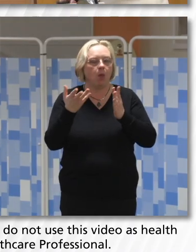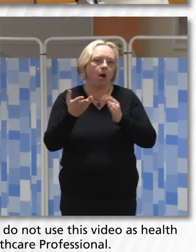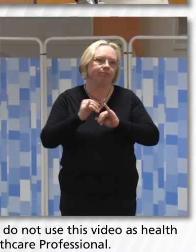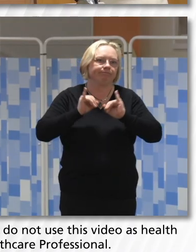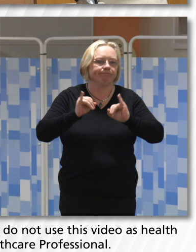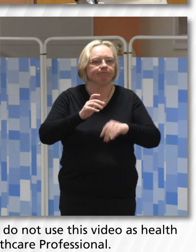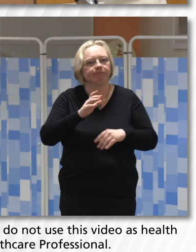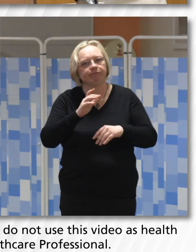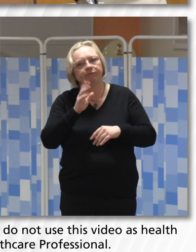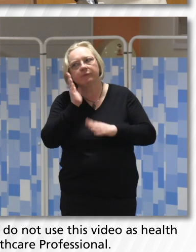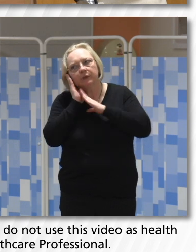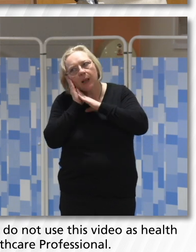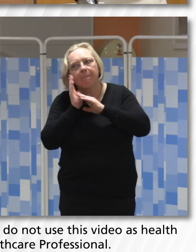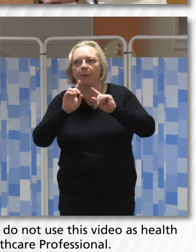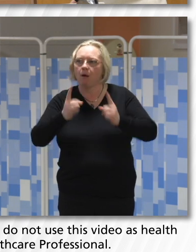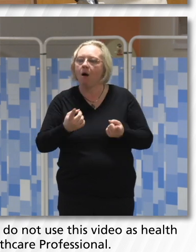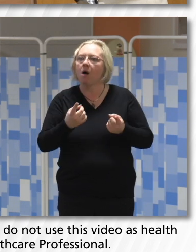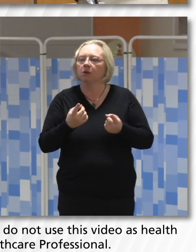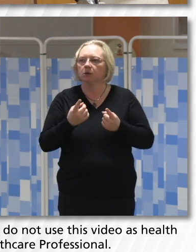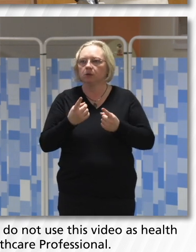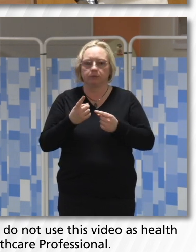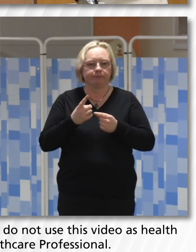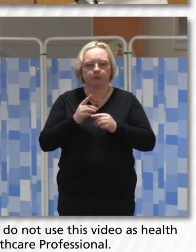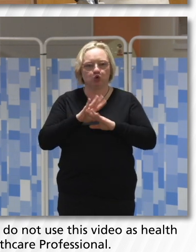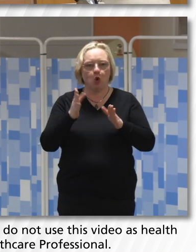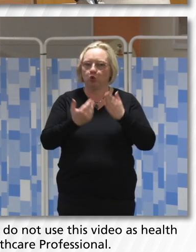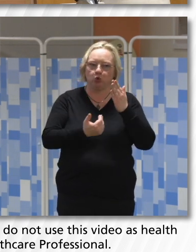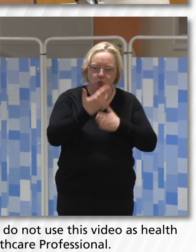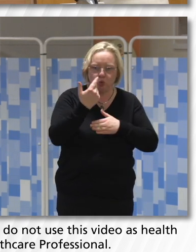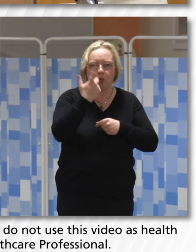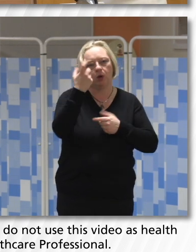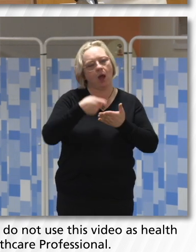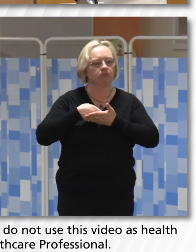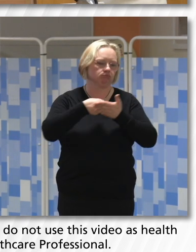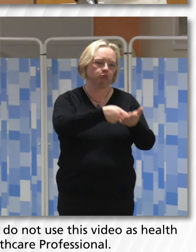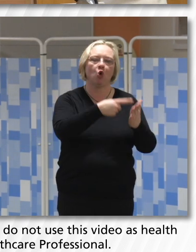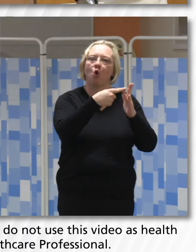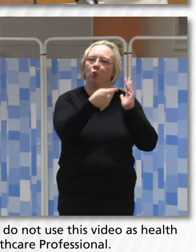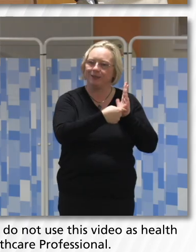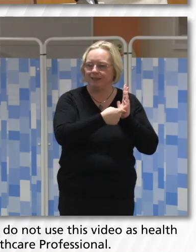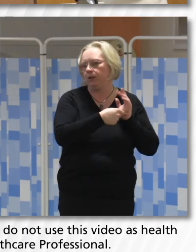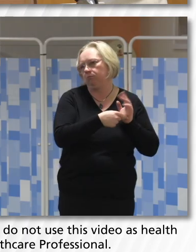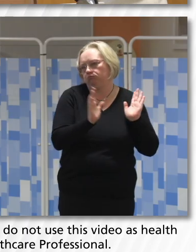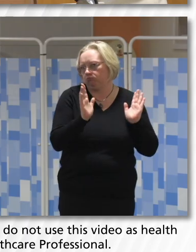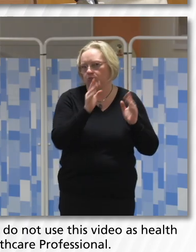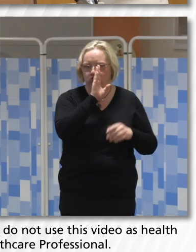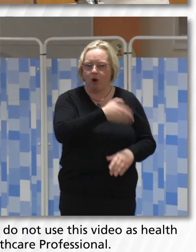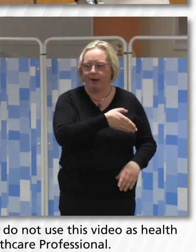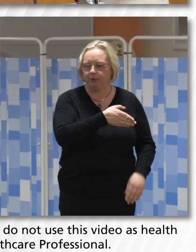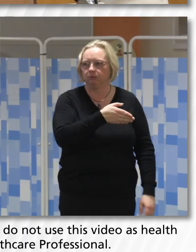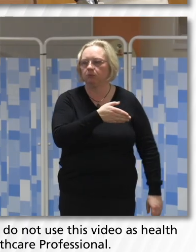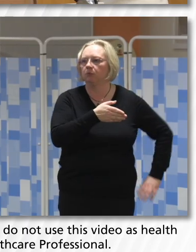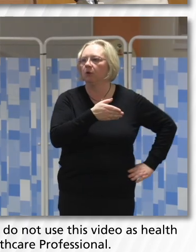that's something that's not a new onset, we can refer to the OTs for sleep hygiene. Again, we